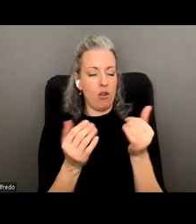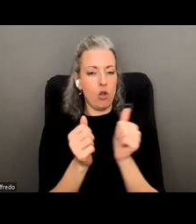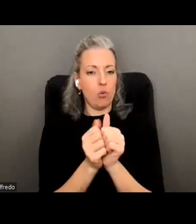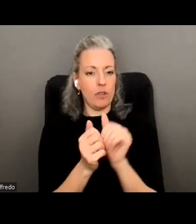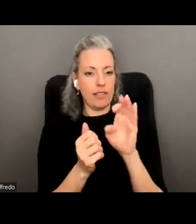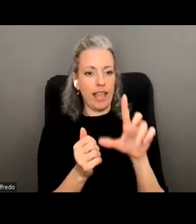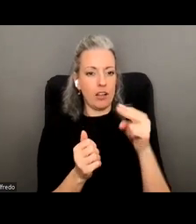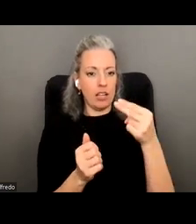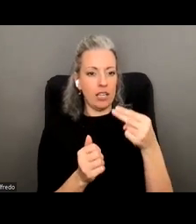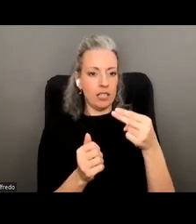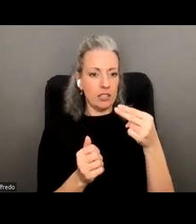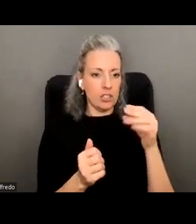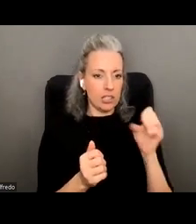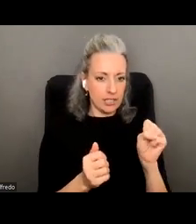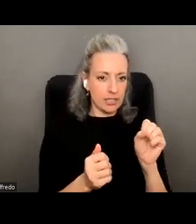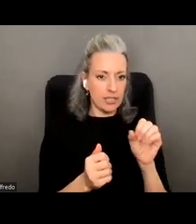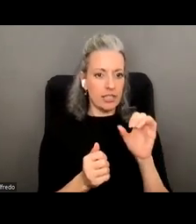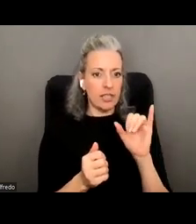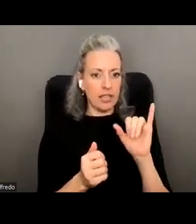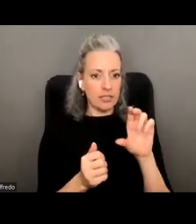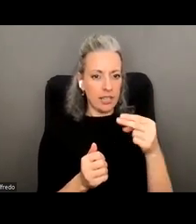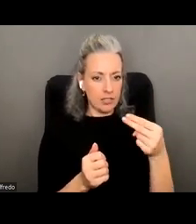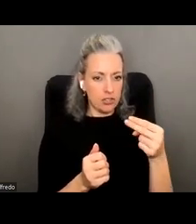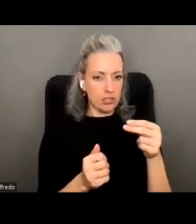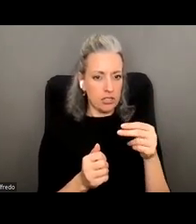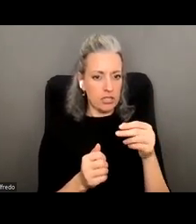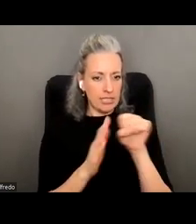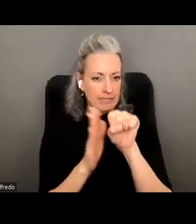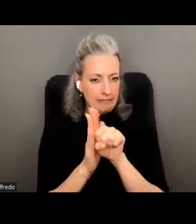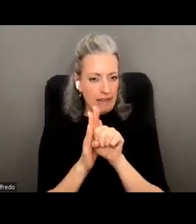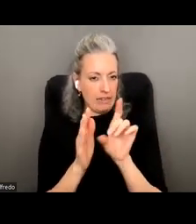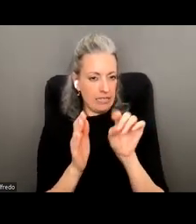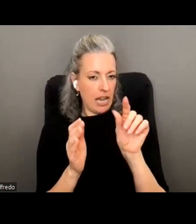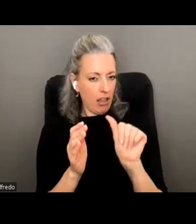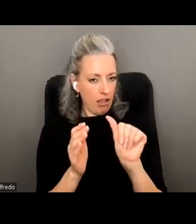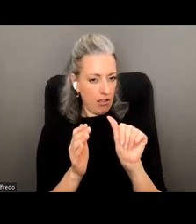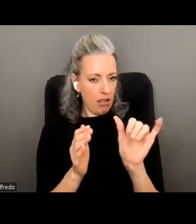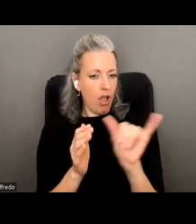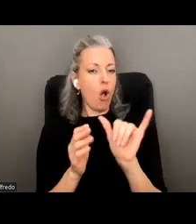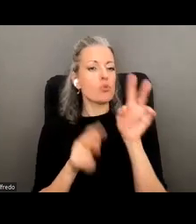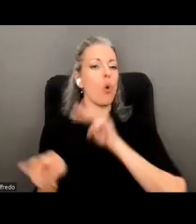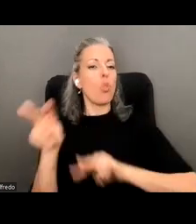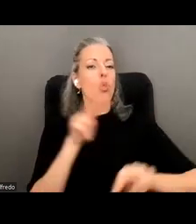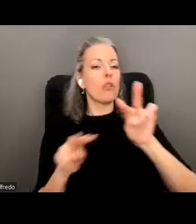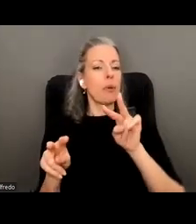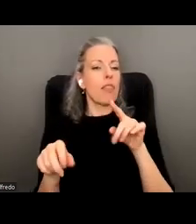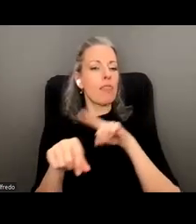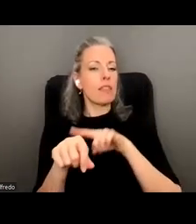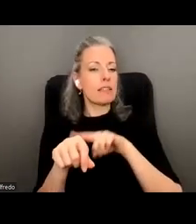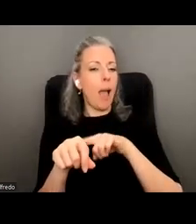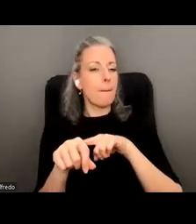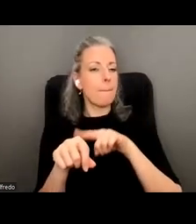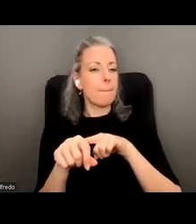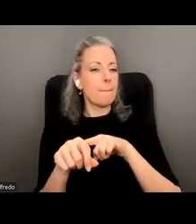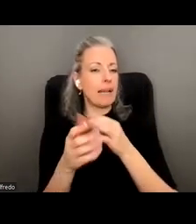CalICH HCIS statewide data. We're also going to be looking at the point in time homelessness counts